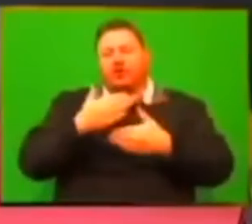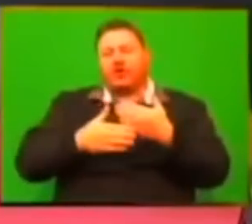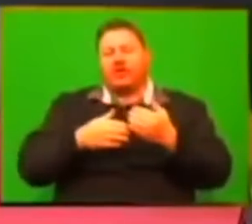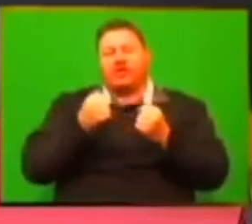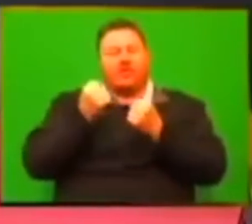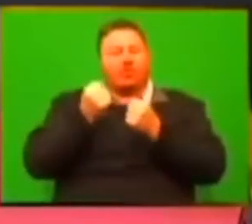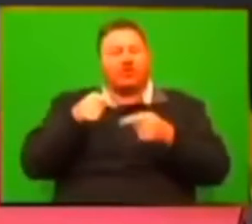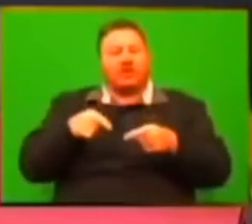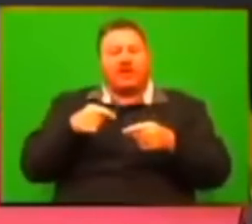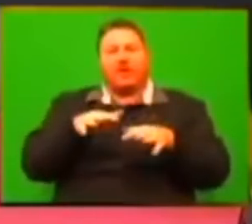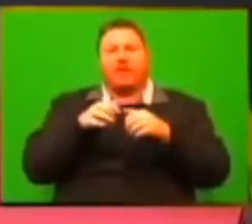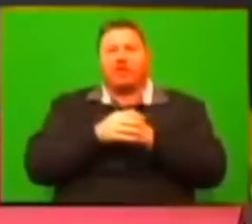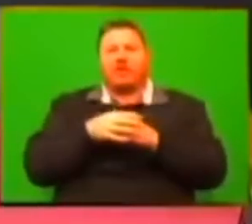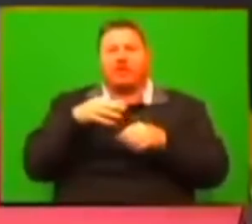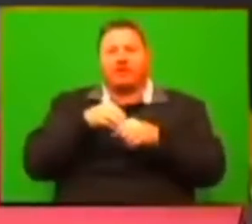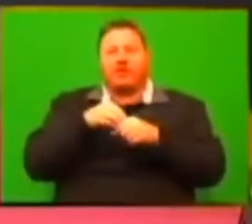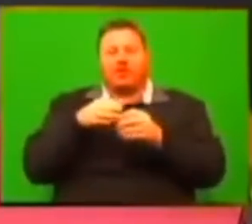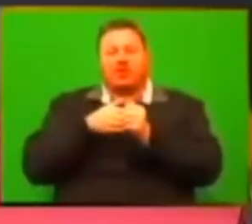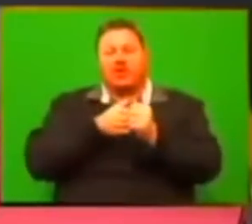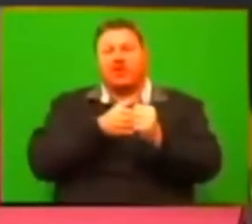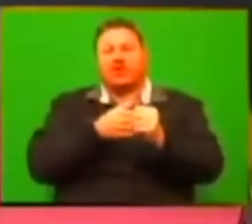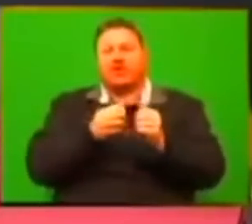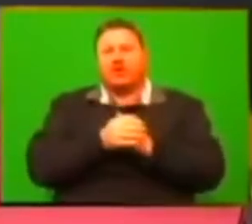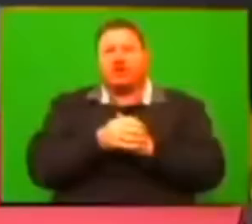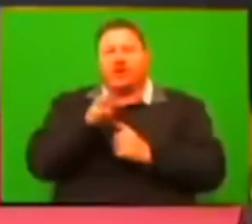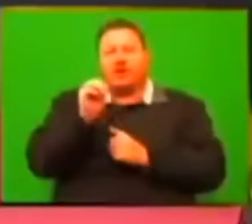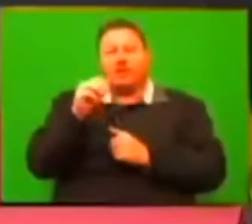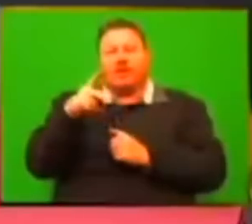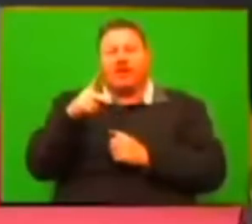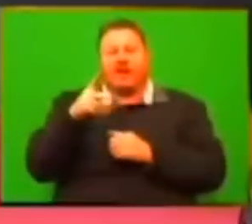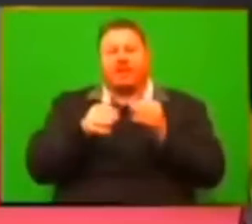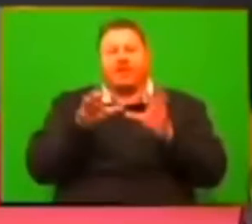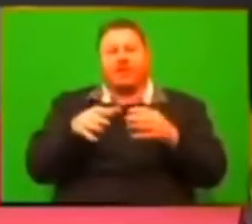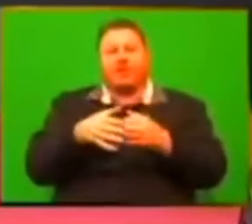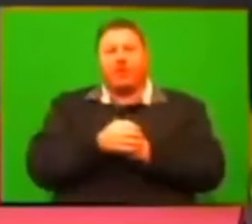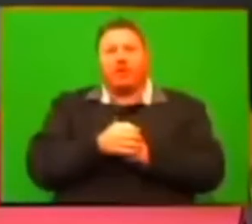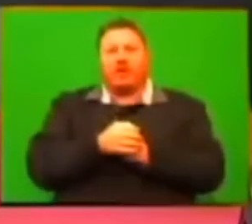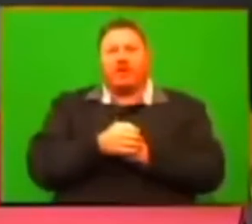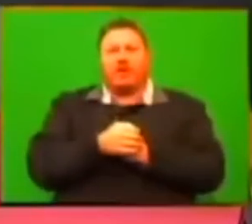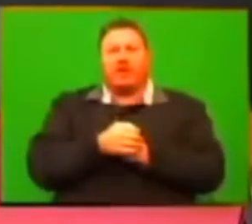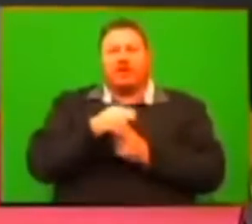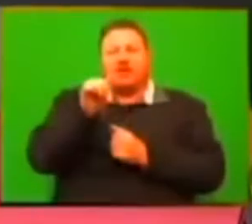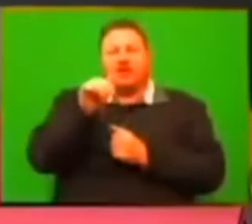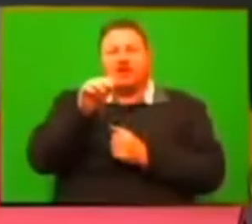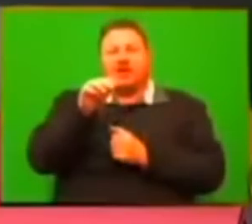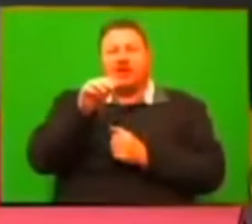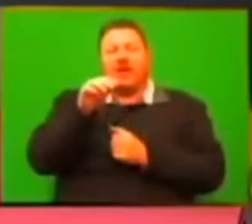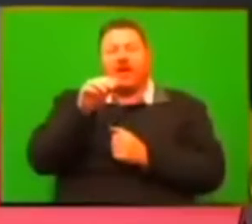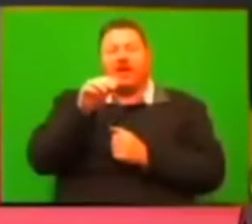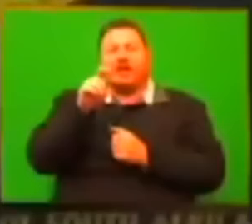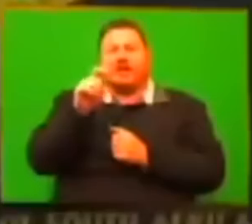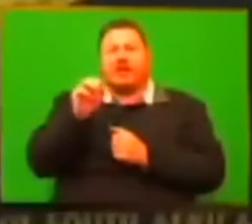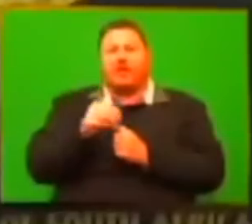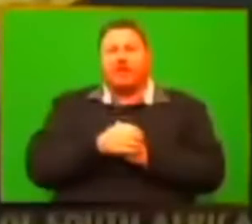Parliament. This includes the leadership of Umkhonto weSizwe Party, the African Transformation